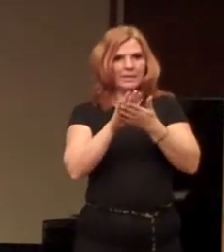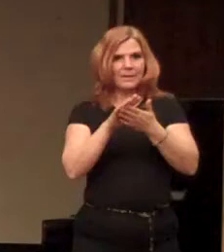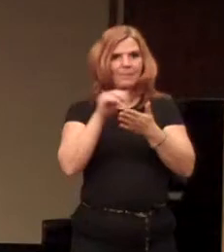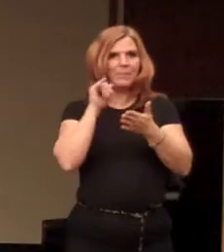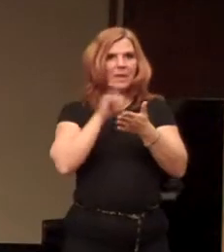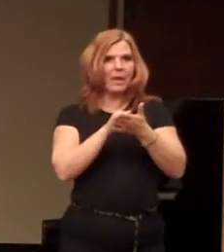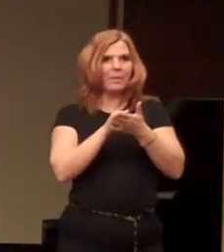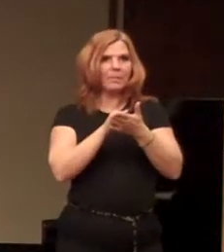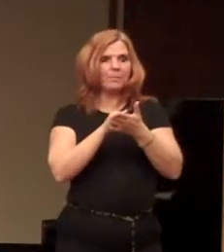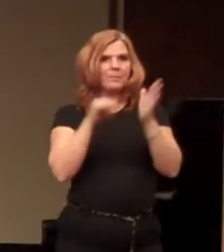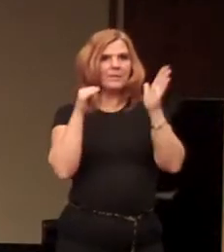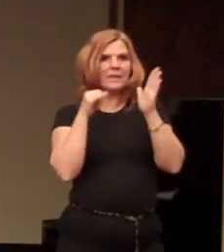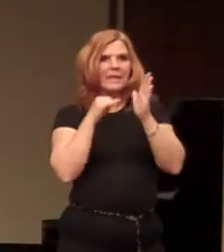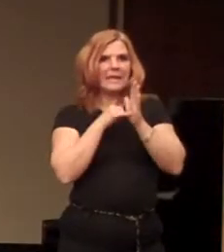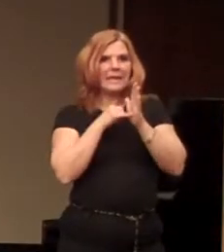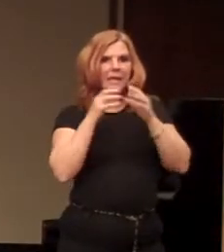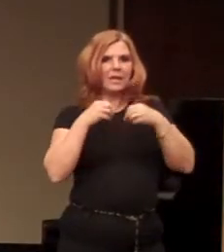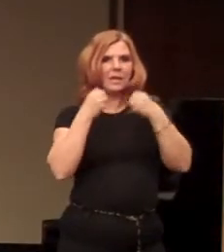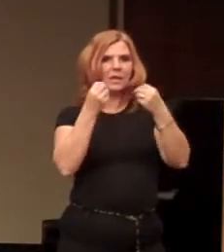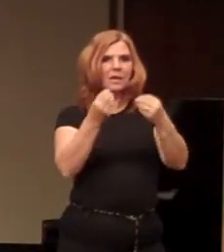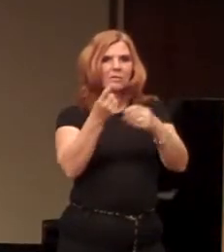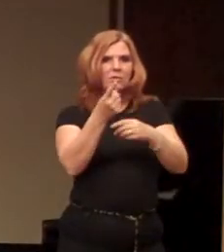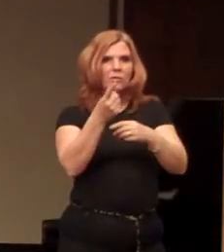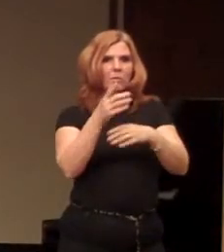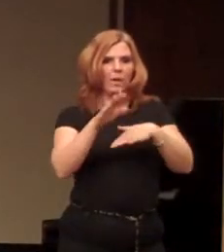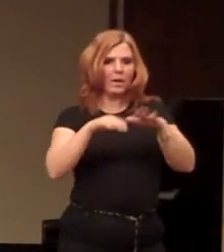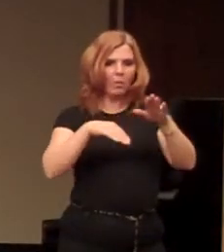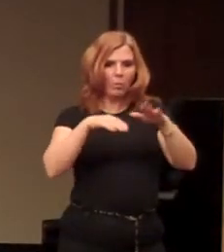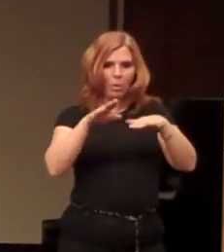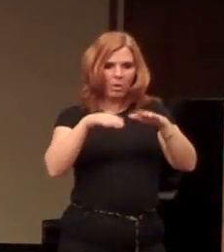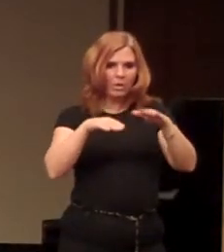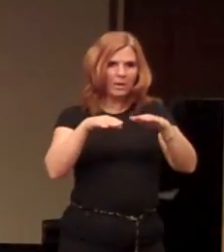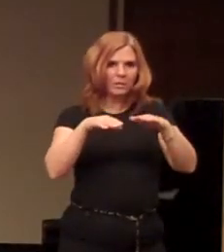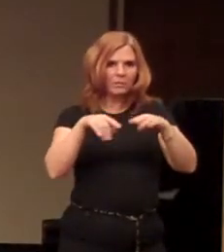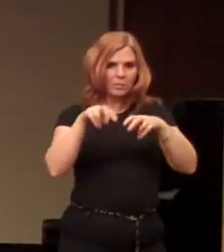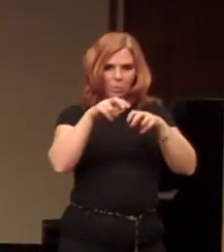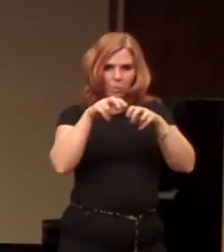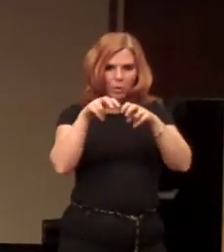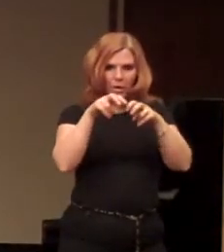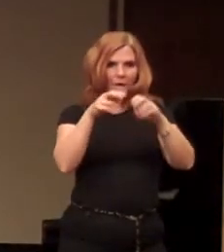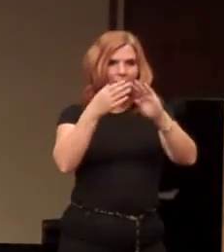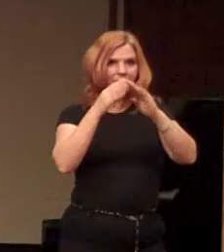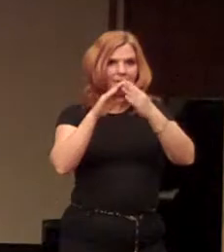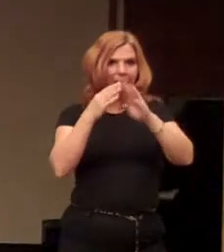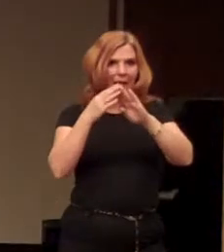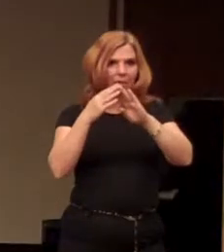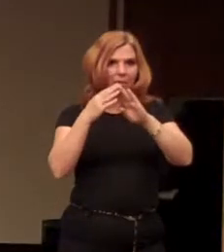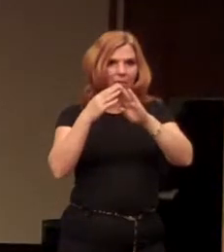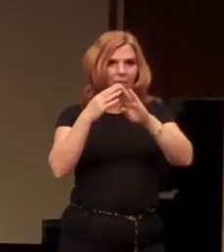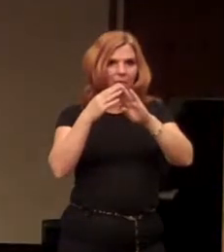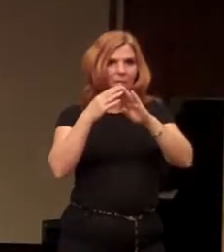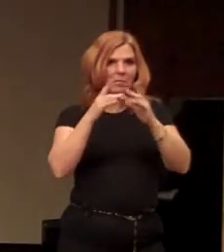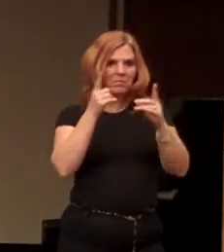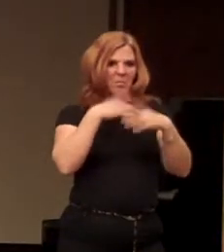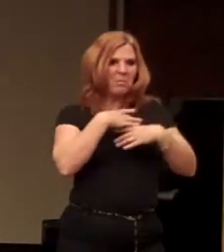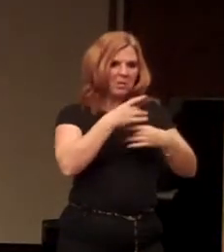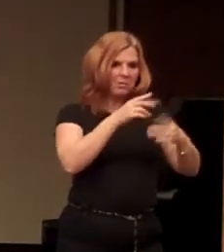that it gives you a walking tour of the town, so the points of